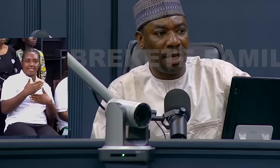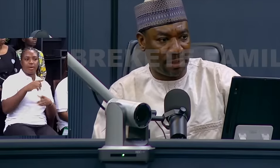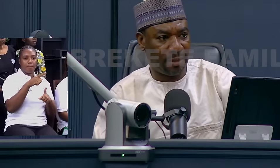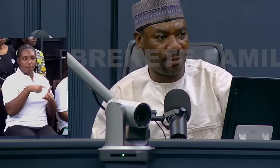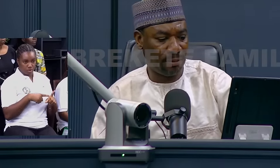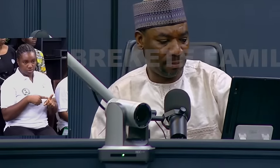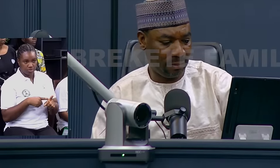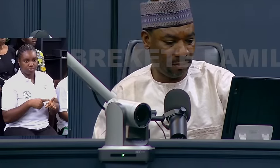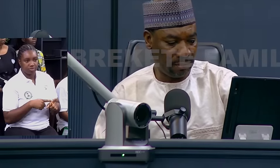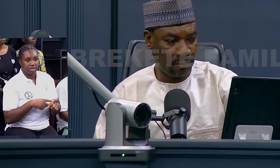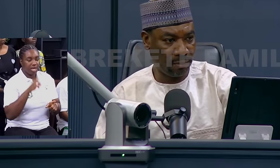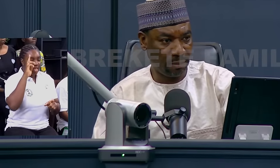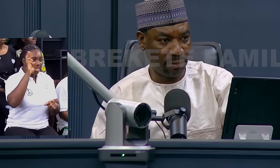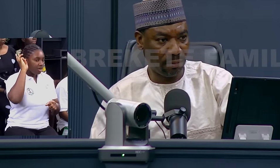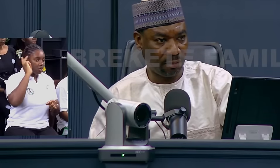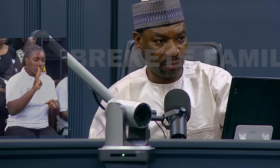Yes.